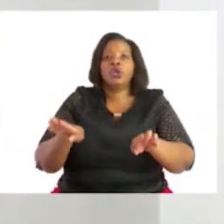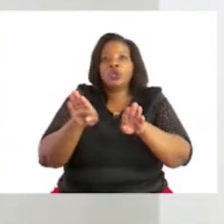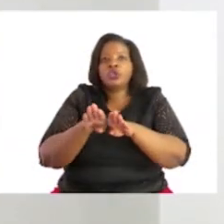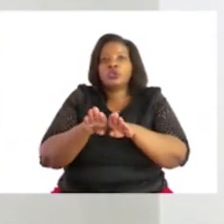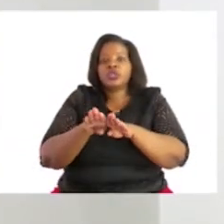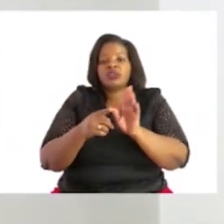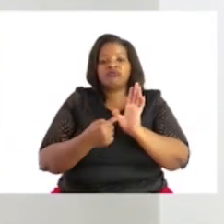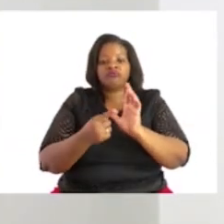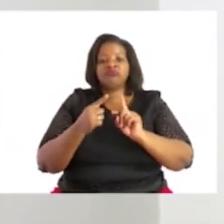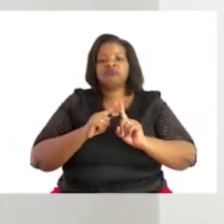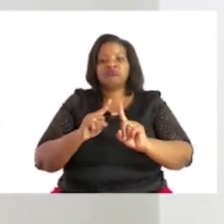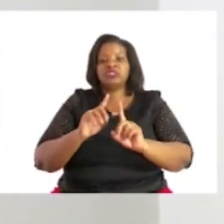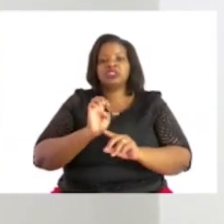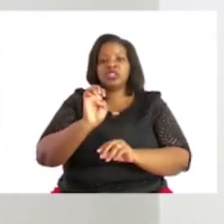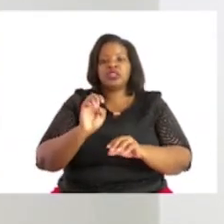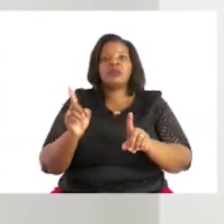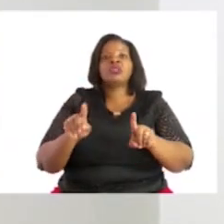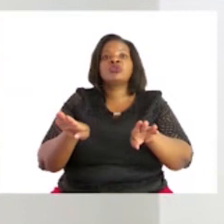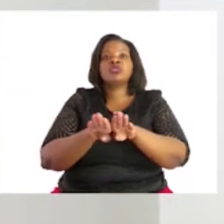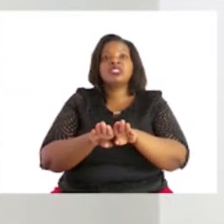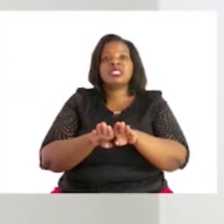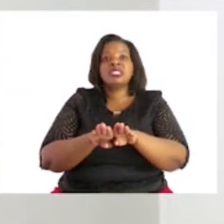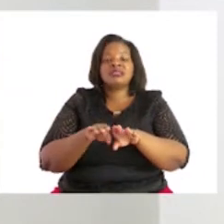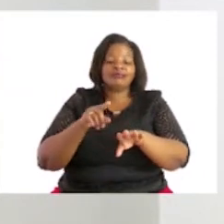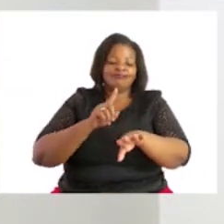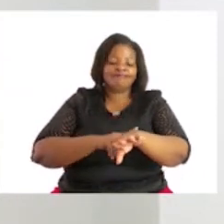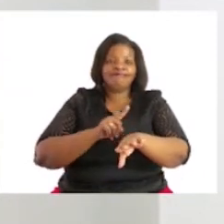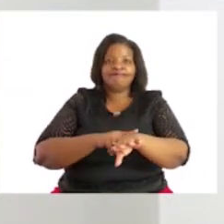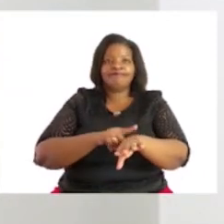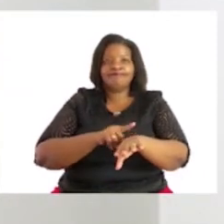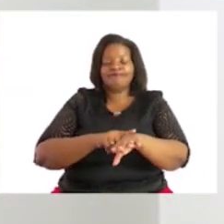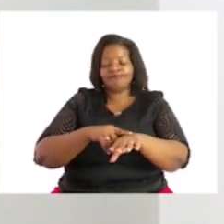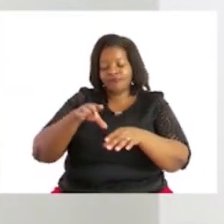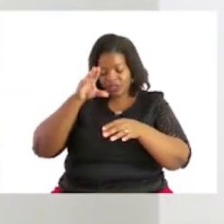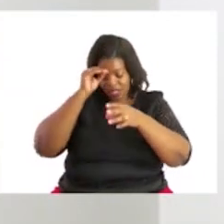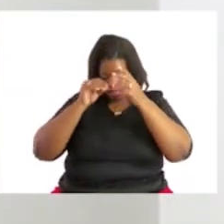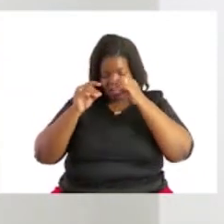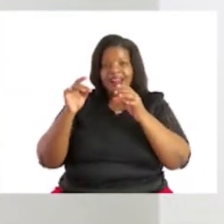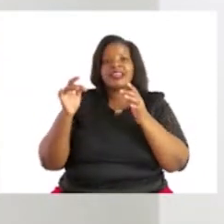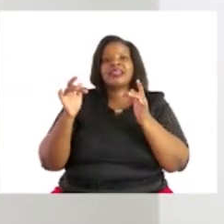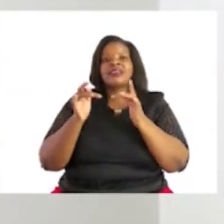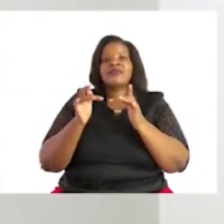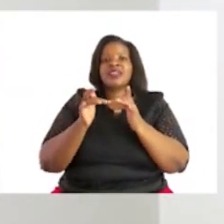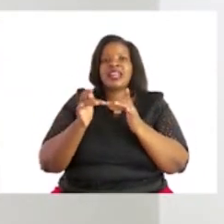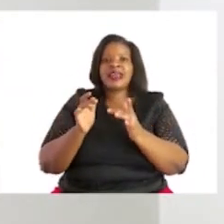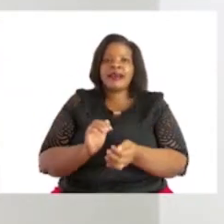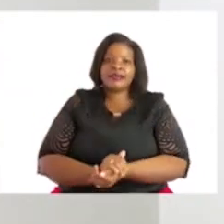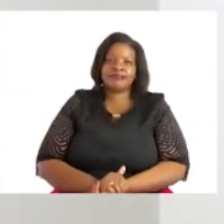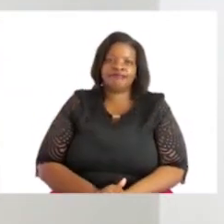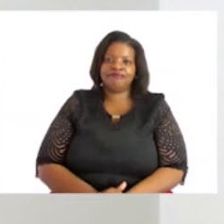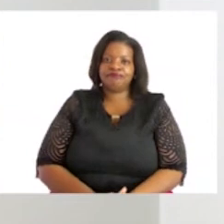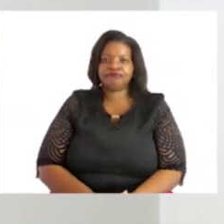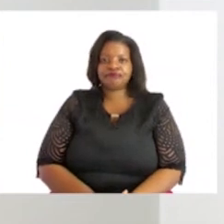to your teacher what you have done during this learning of e-learning. Thank you. Now we